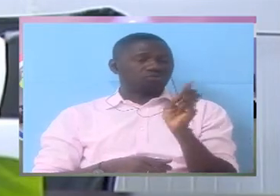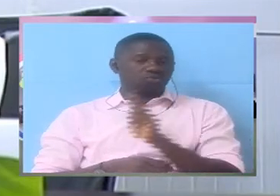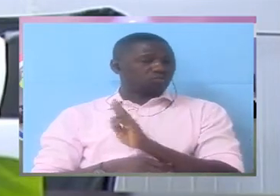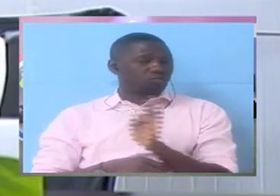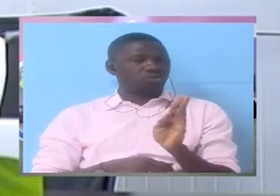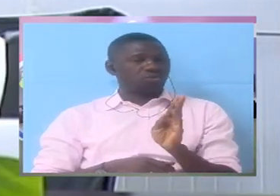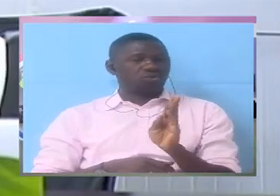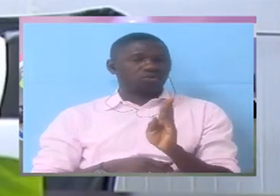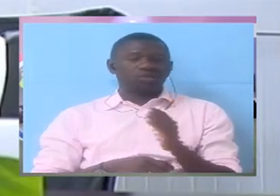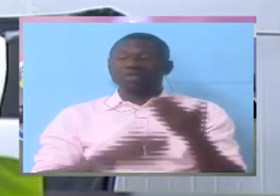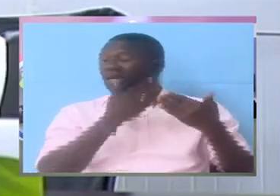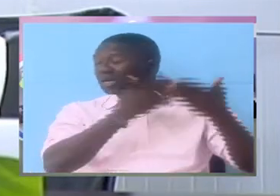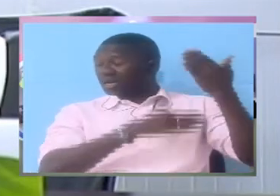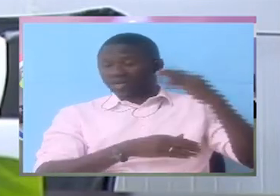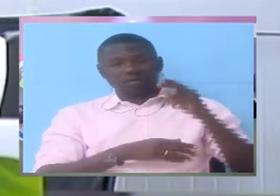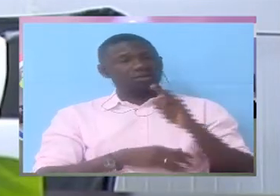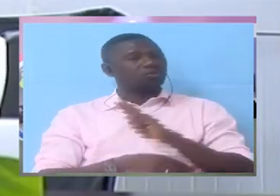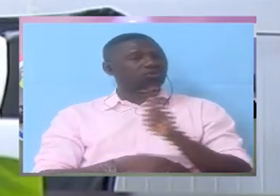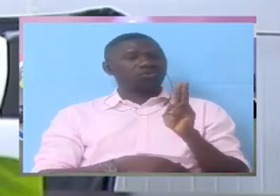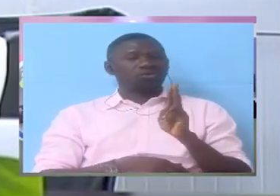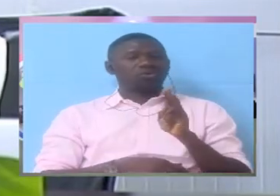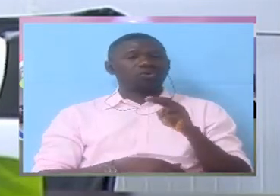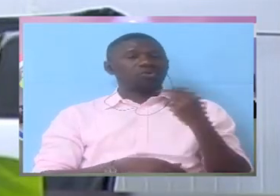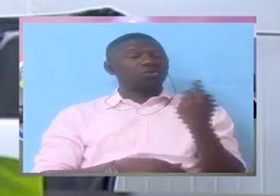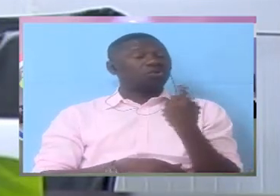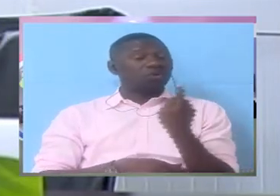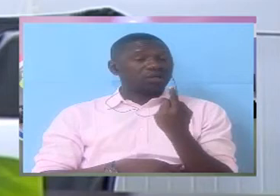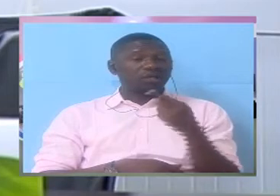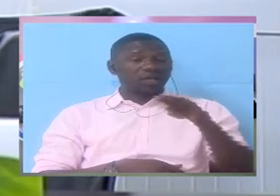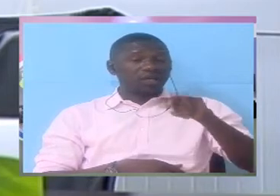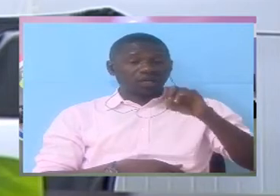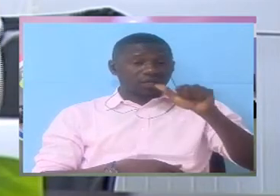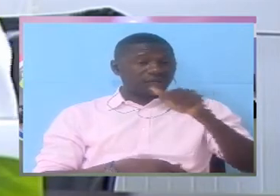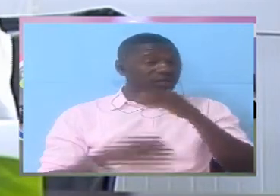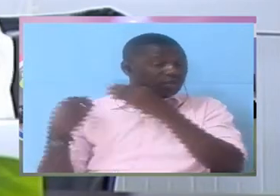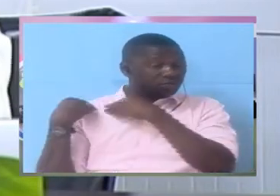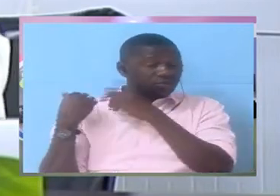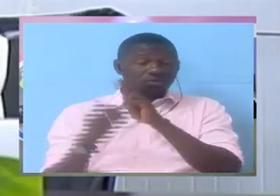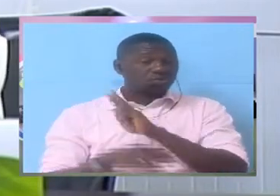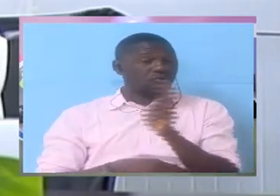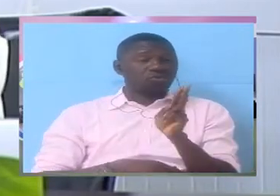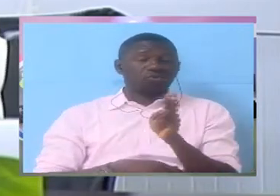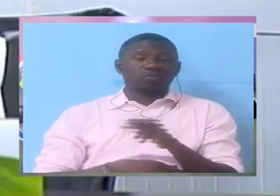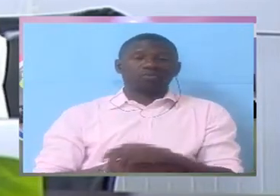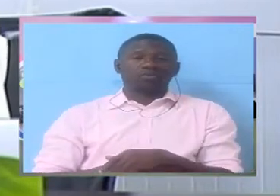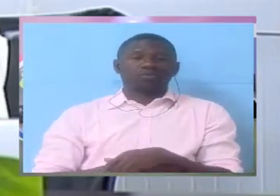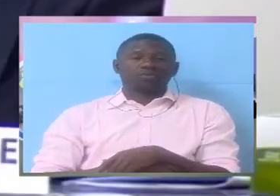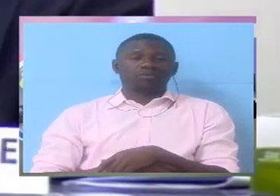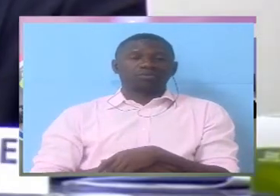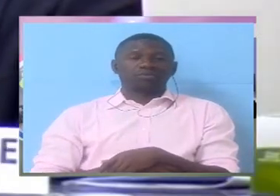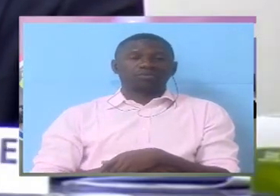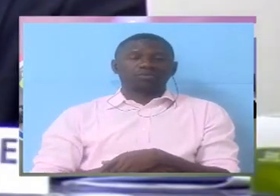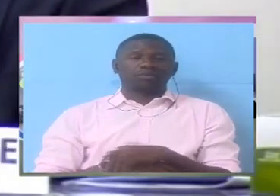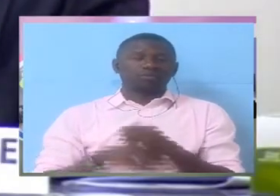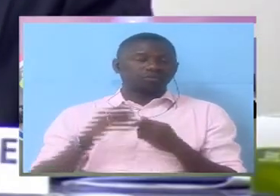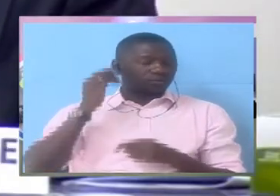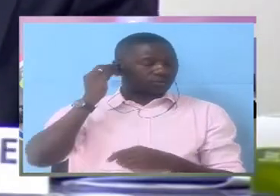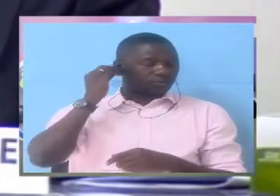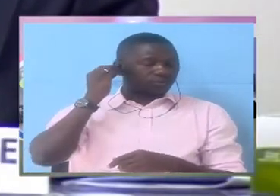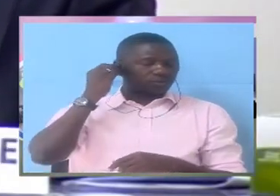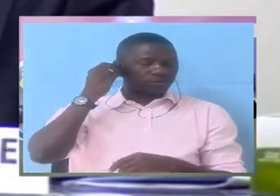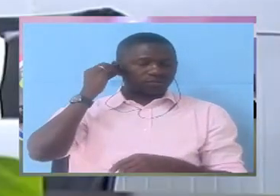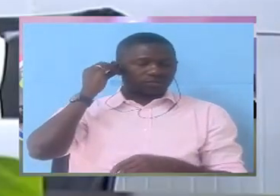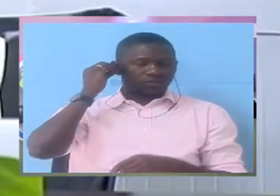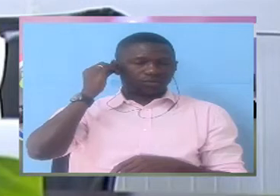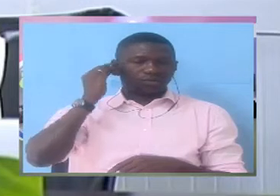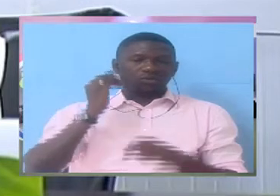lonko palasi bati olemu wo NIA uludam mambuka okuwa marade. You have gone around and around. You have not answered my